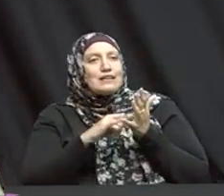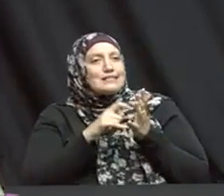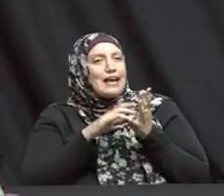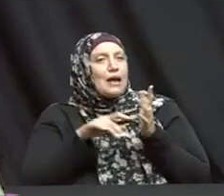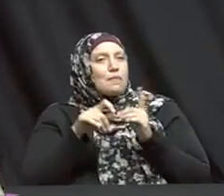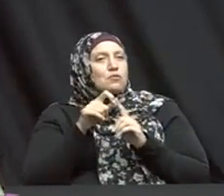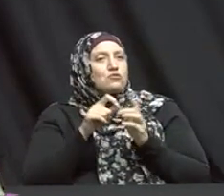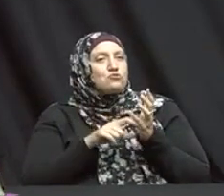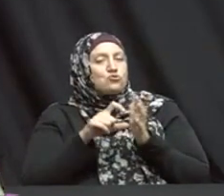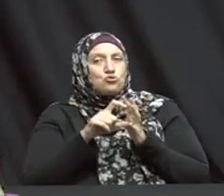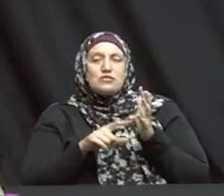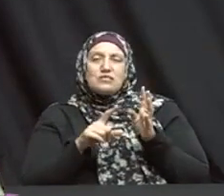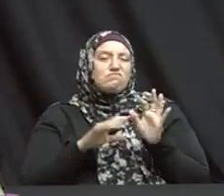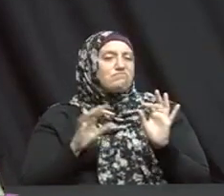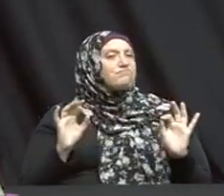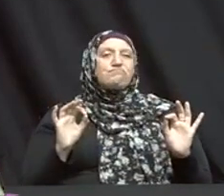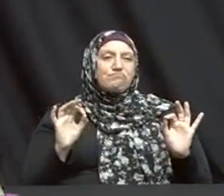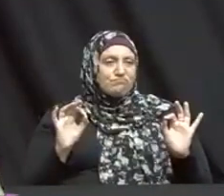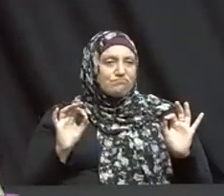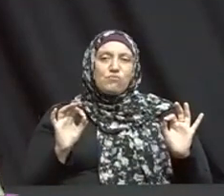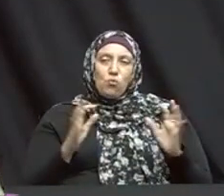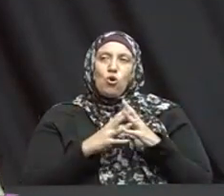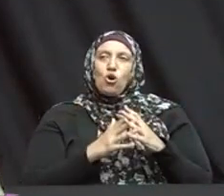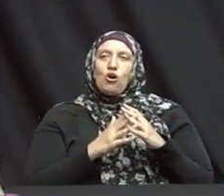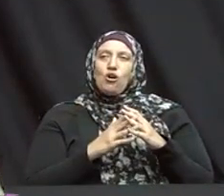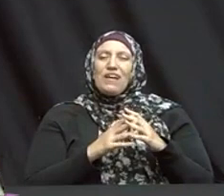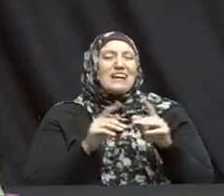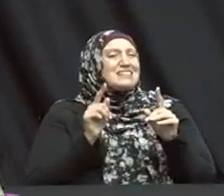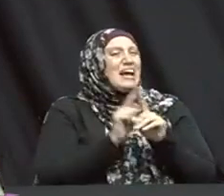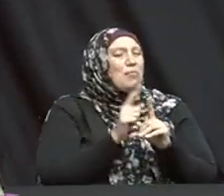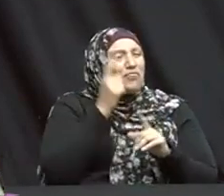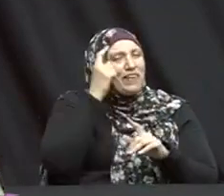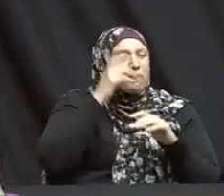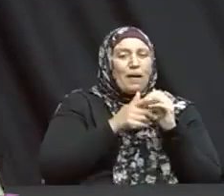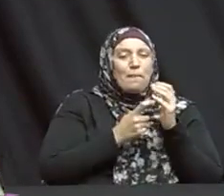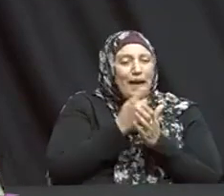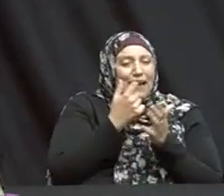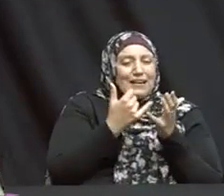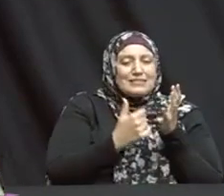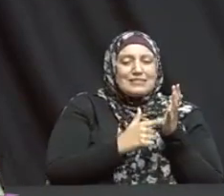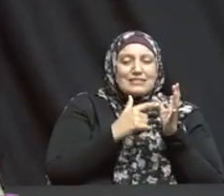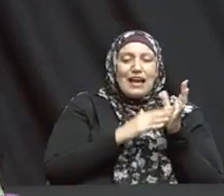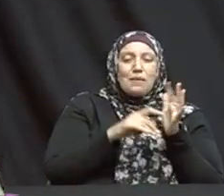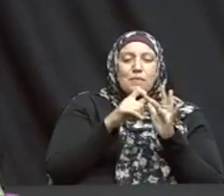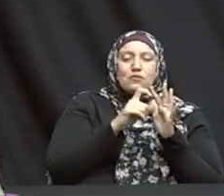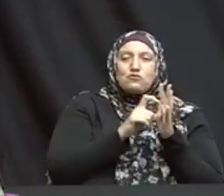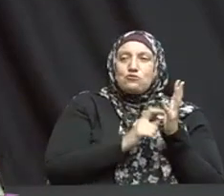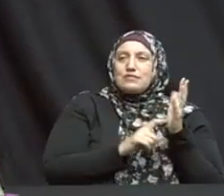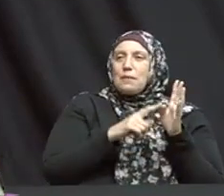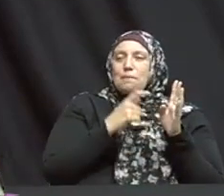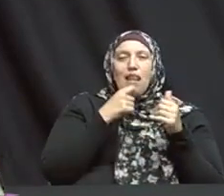an insurance premium when you're insuring your car or house against damage. You pay a little